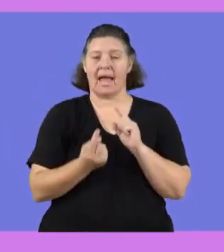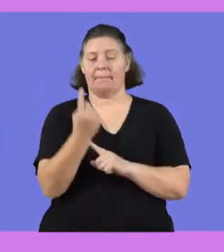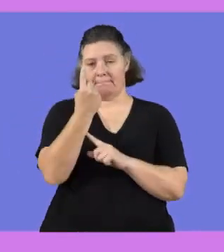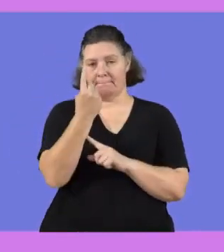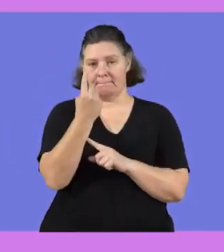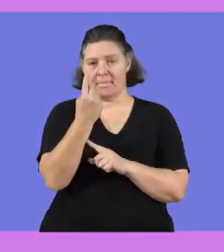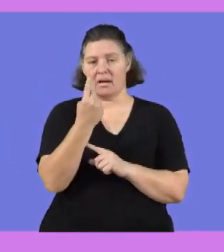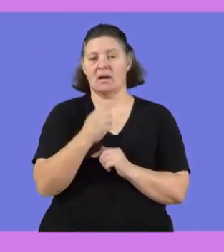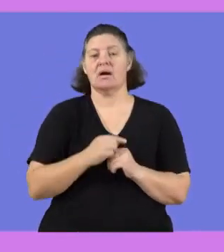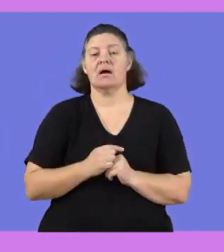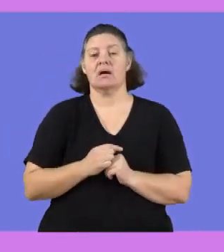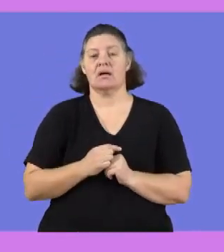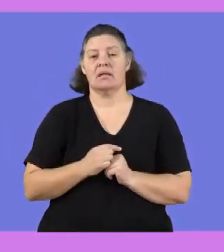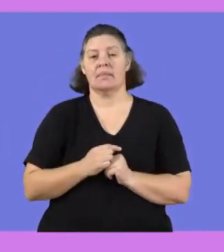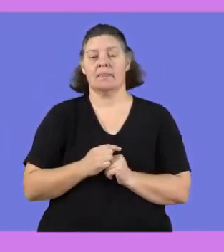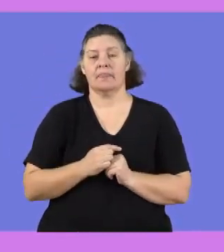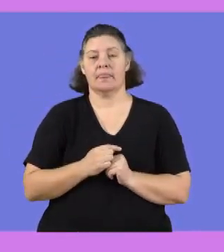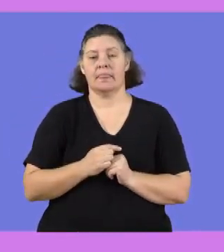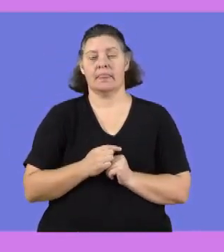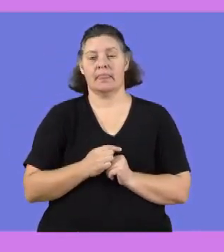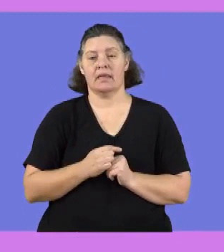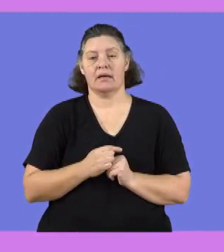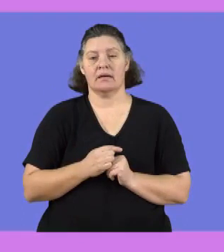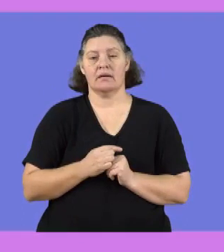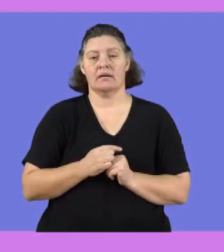we round up. If it is greater,